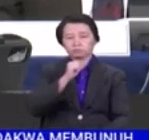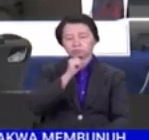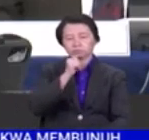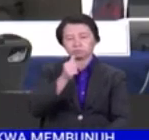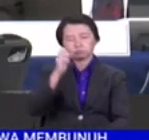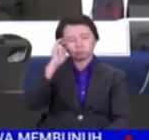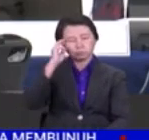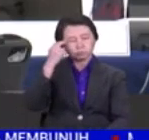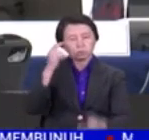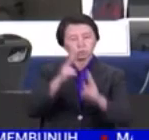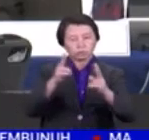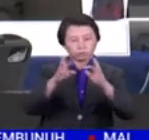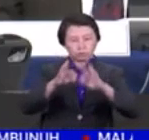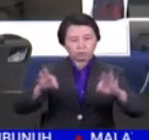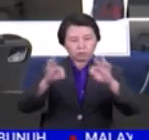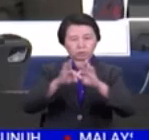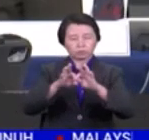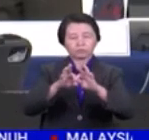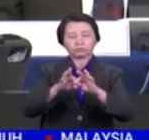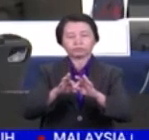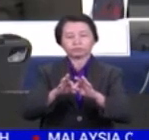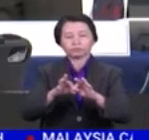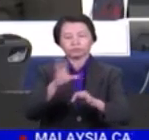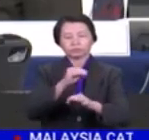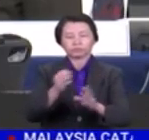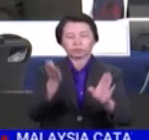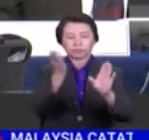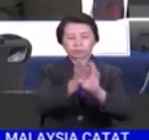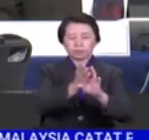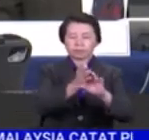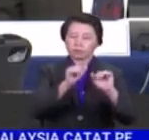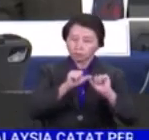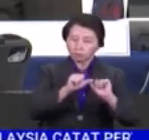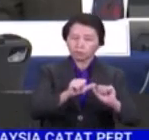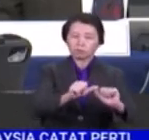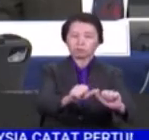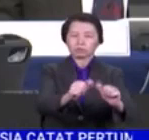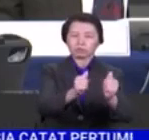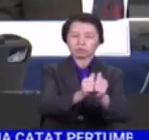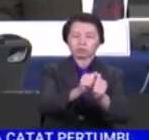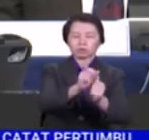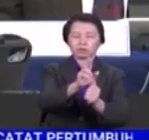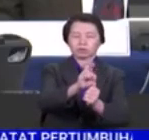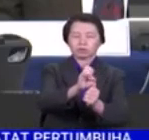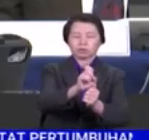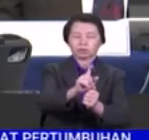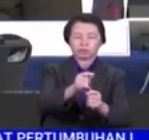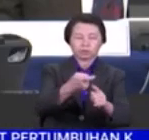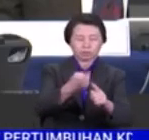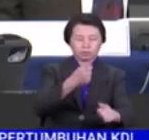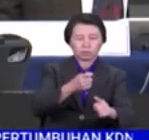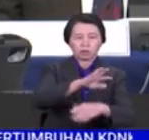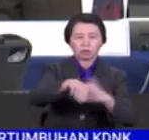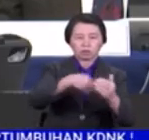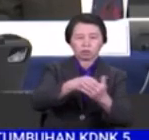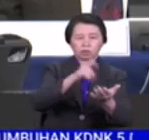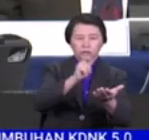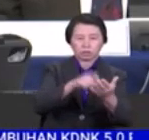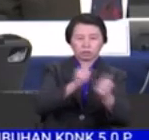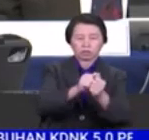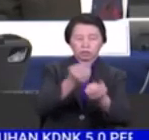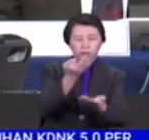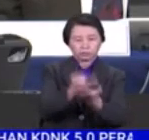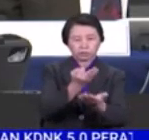Notwithstanding these important external buffers, the bank continues to remain vigilant of the risk from disorderly financial